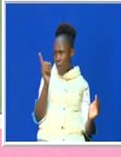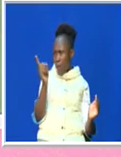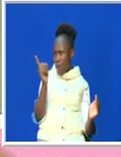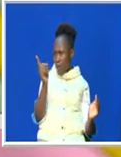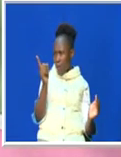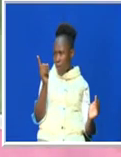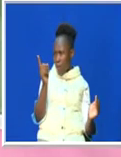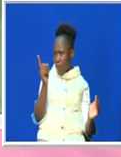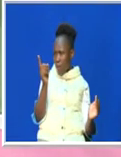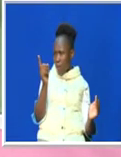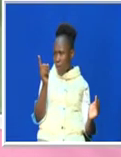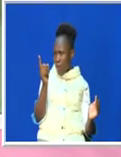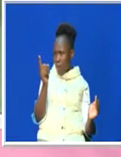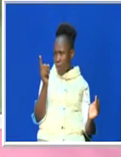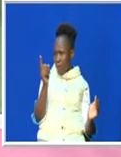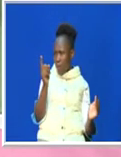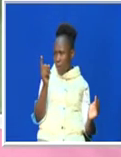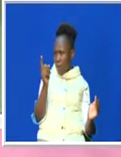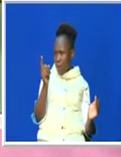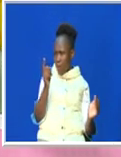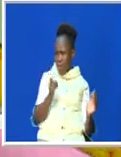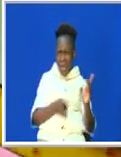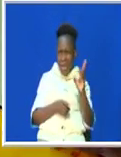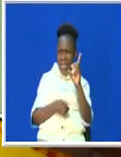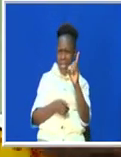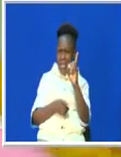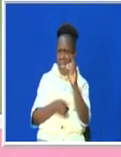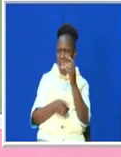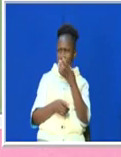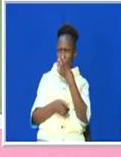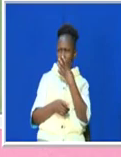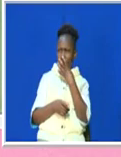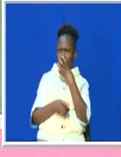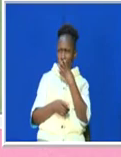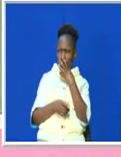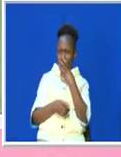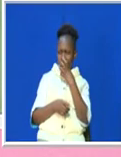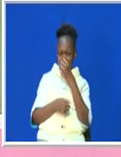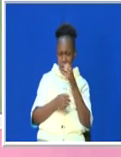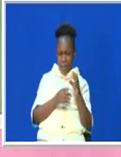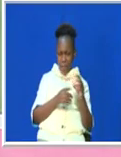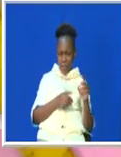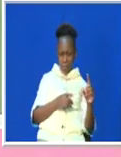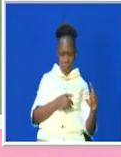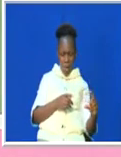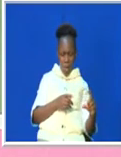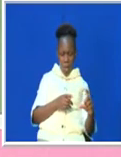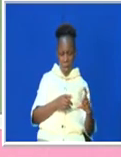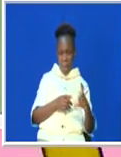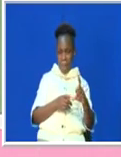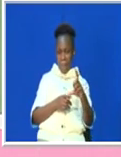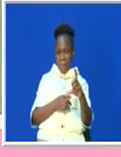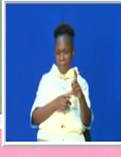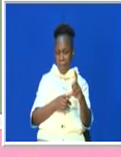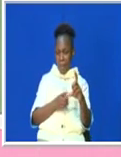If you look at bottle D, it is slightly bigger than the bottle yellow. So it follows